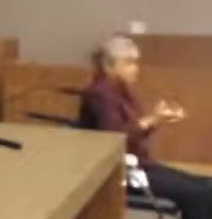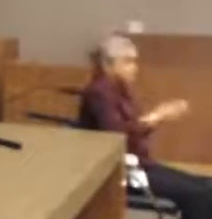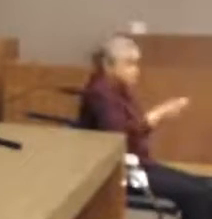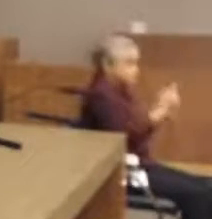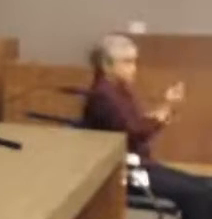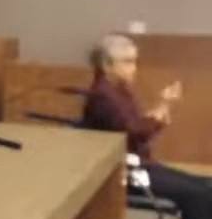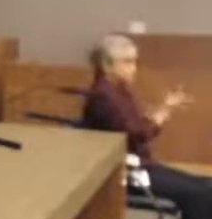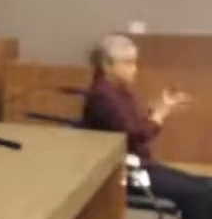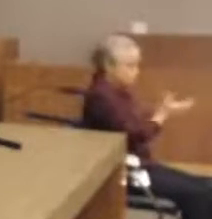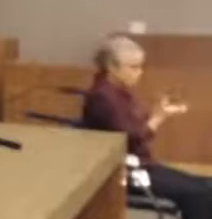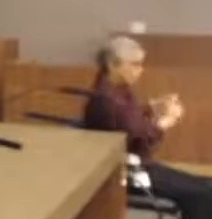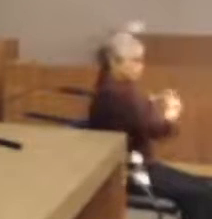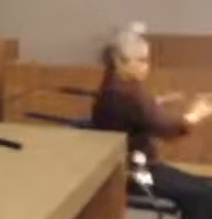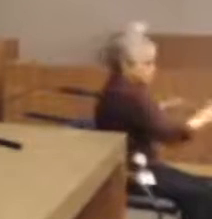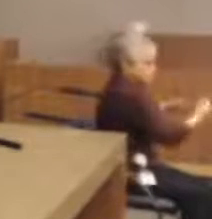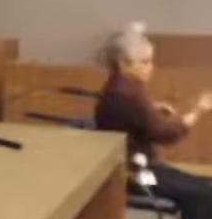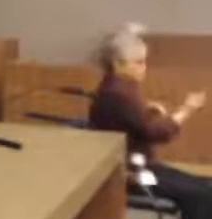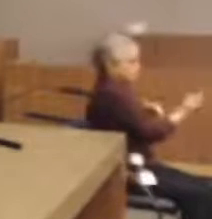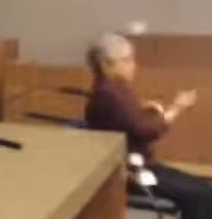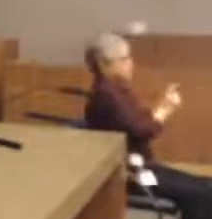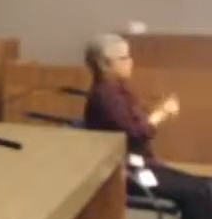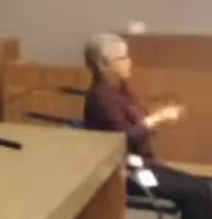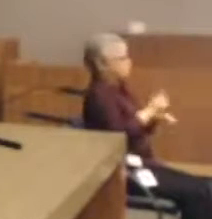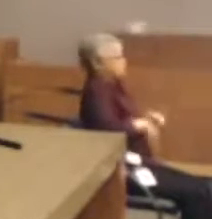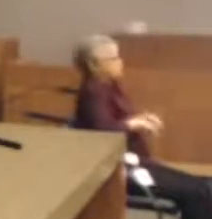in and had the same reaction that she had when she was a child.